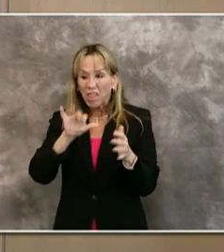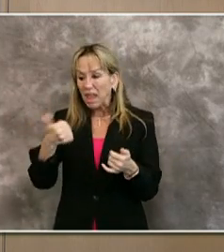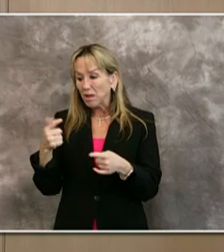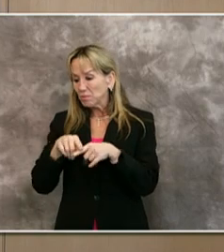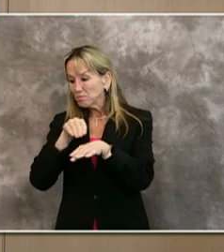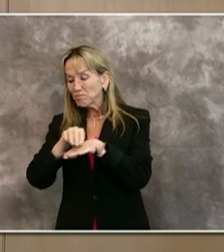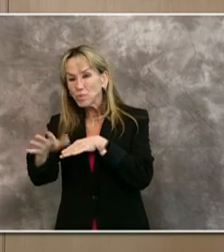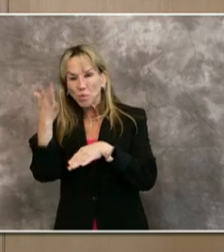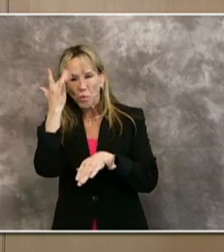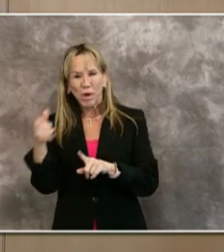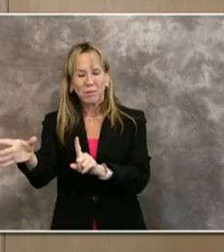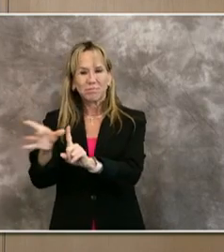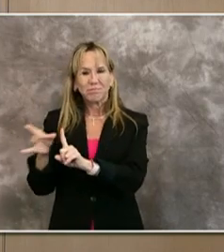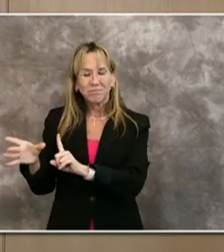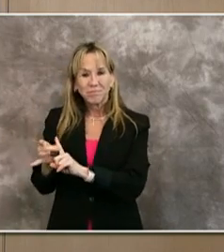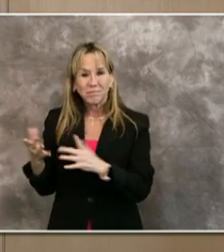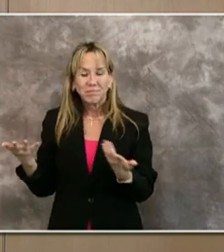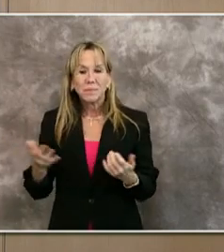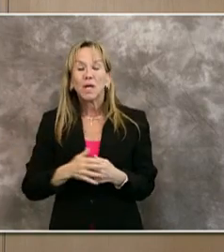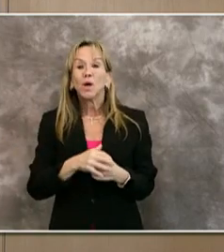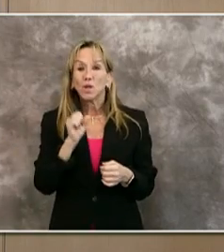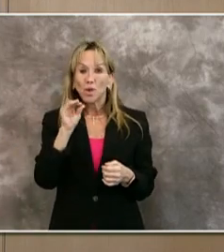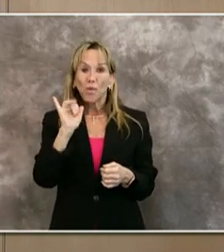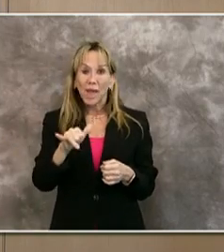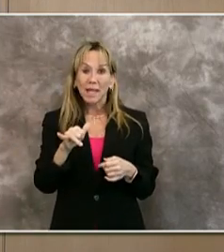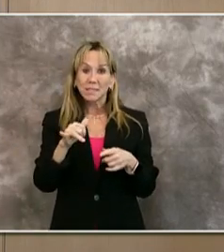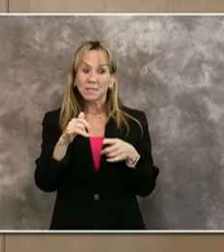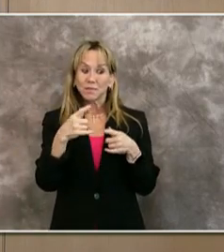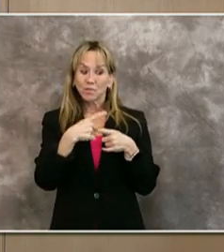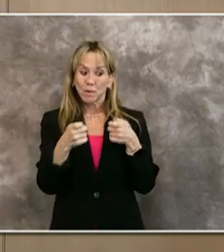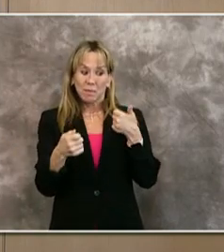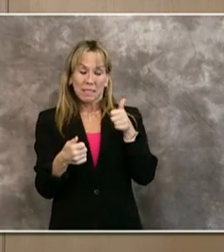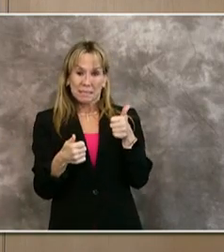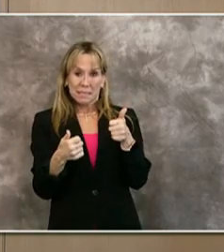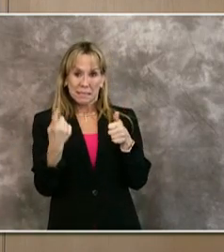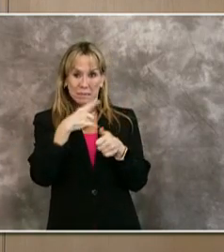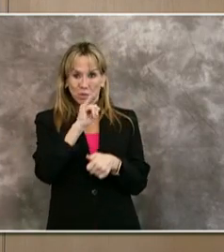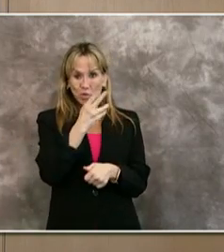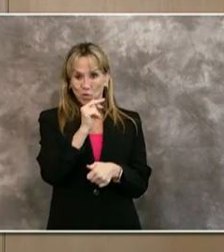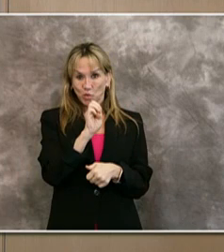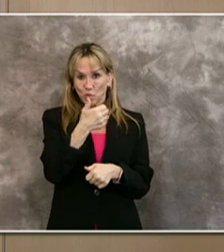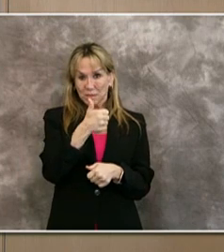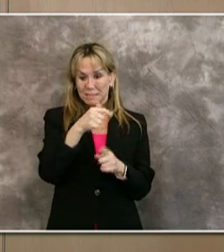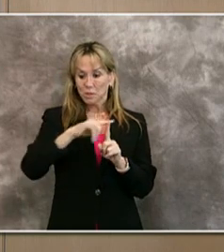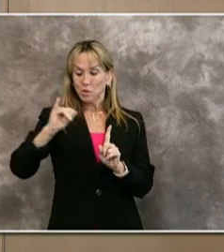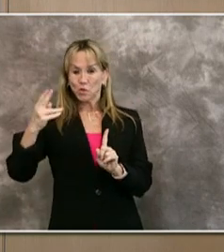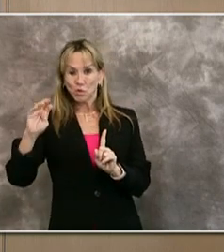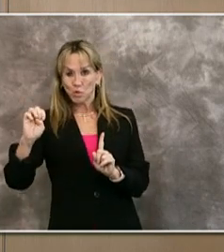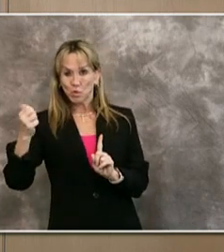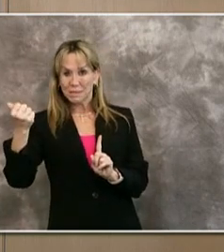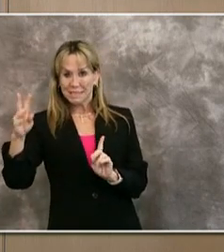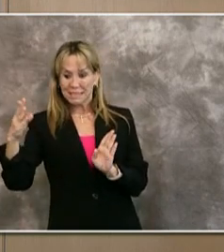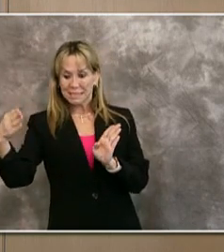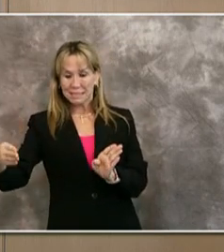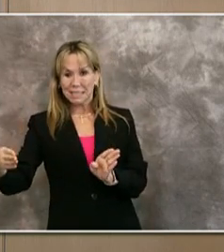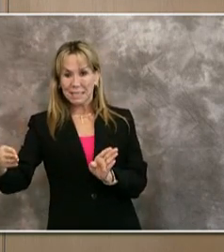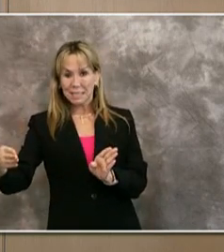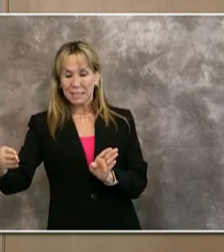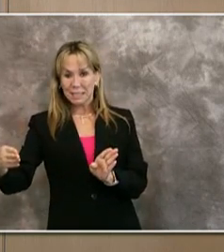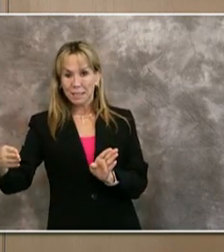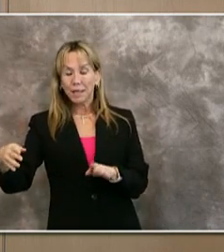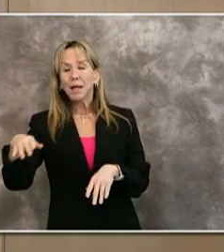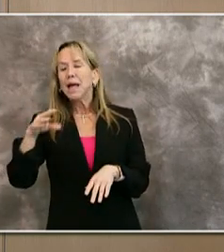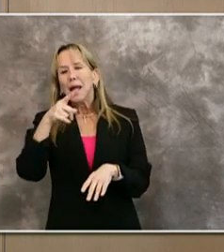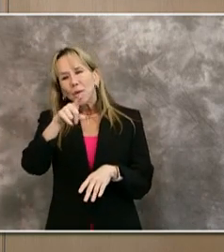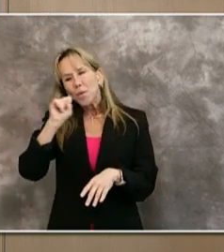businesses in the past 7 days from the 10th through the 16th. Was there any, and the second